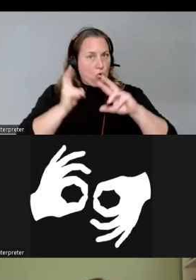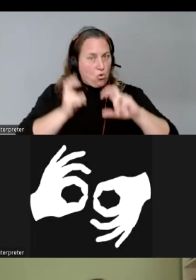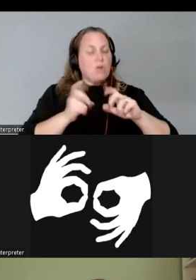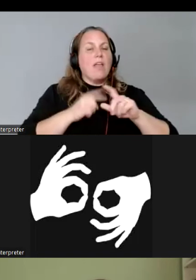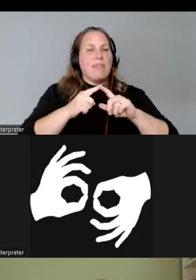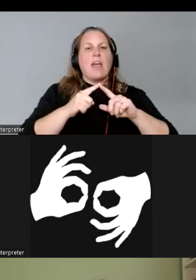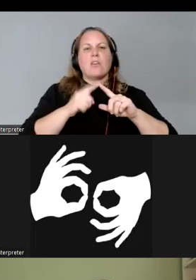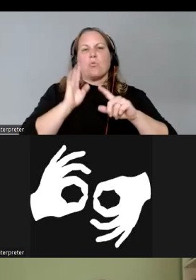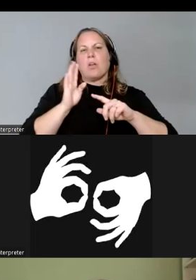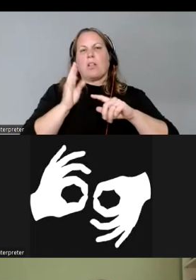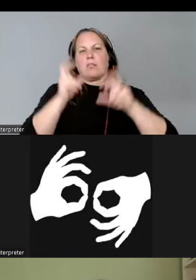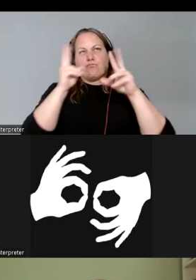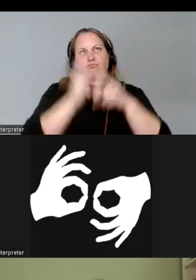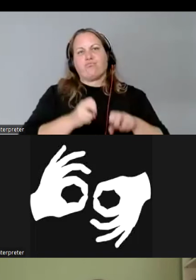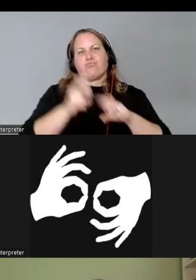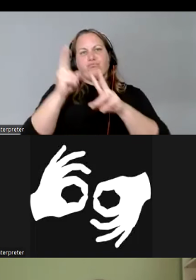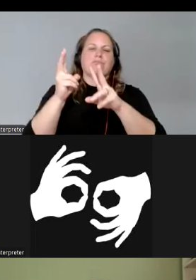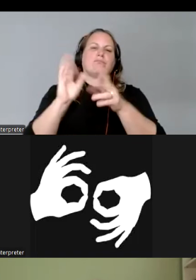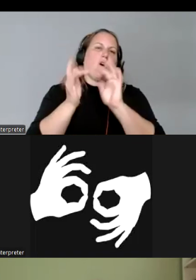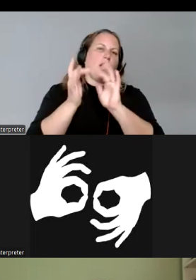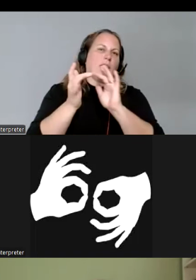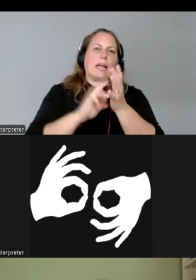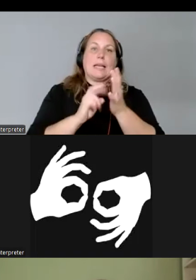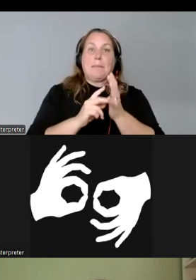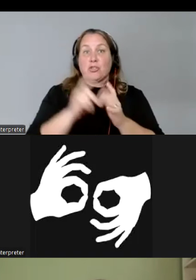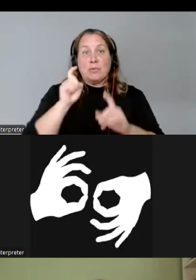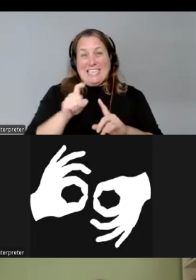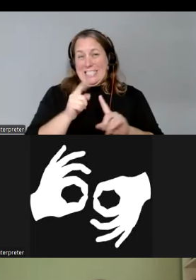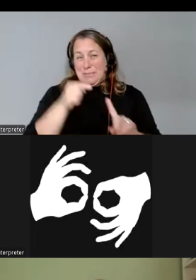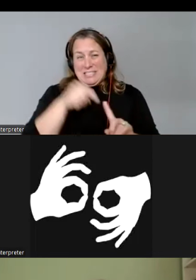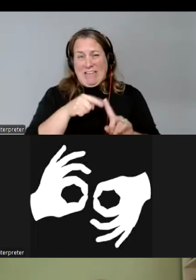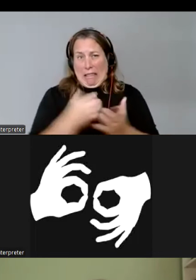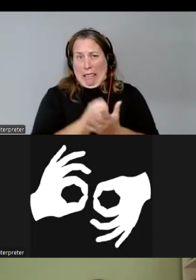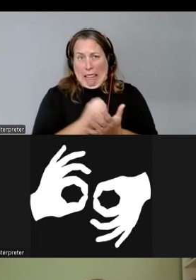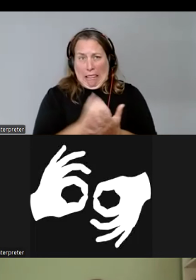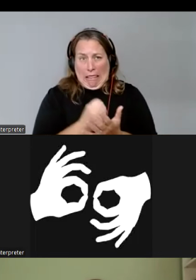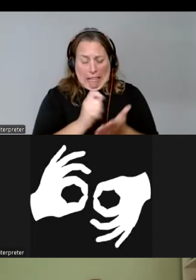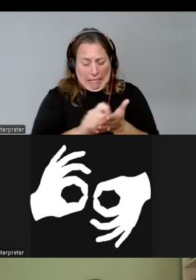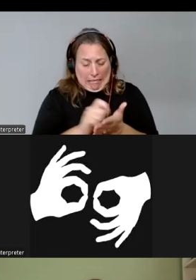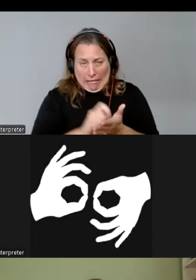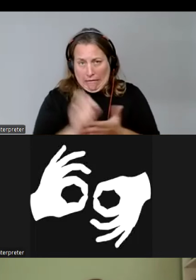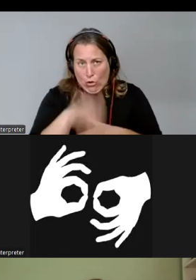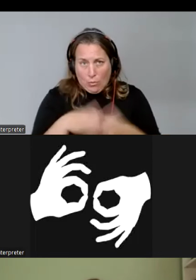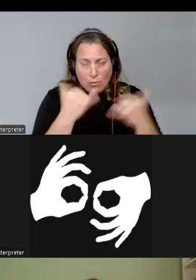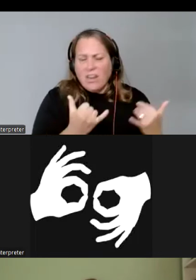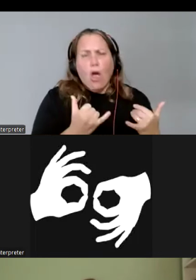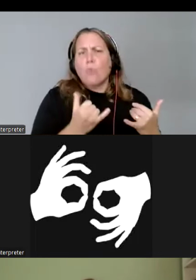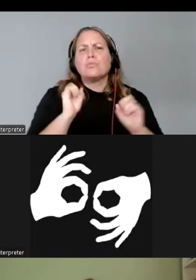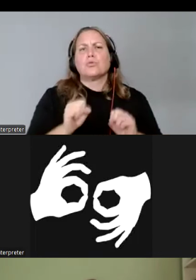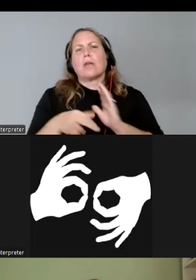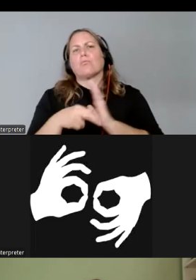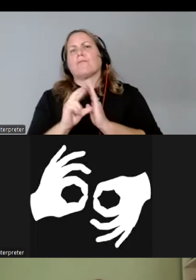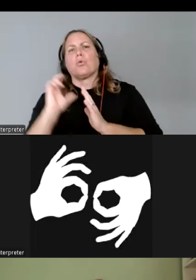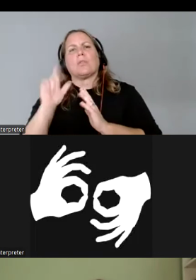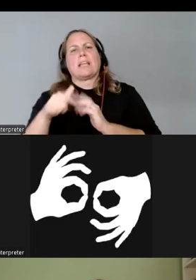available online. So you don't need to worry about specifically taking notes for everything, just whatever makes sense for you